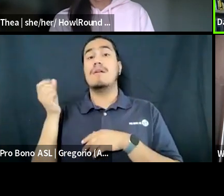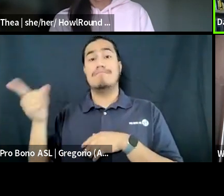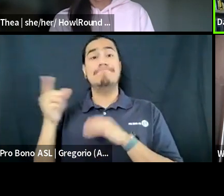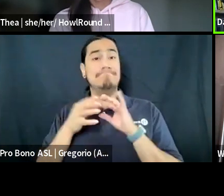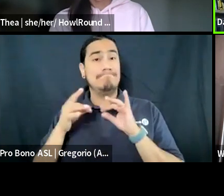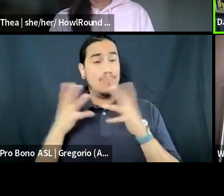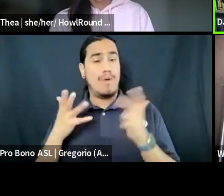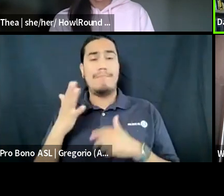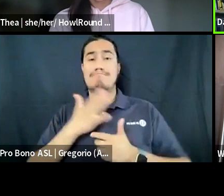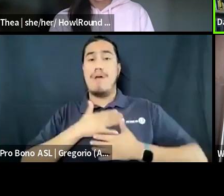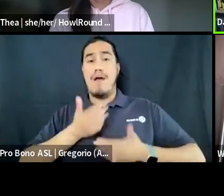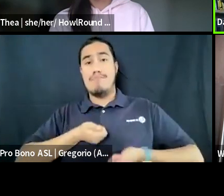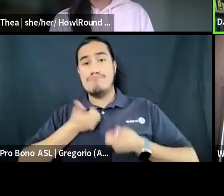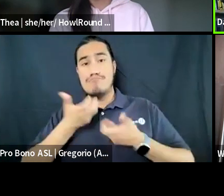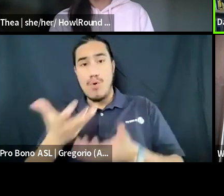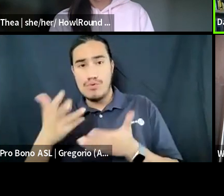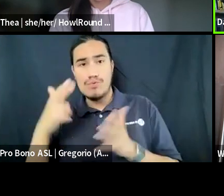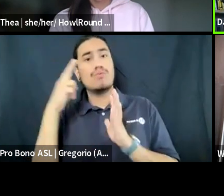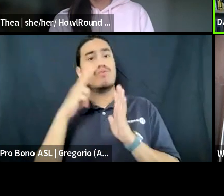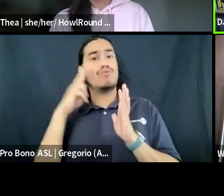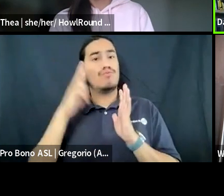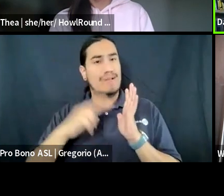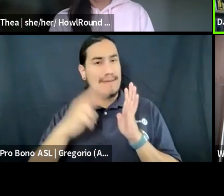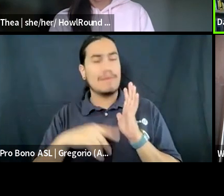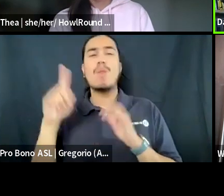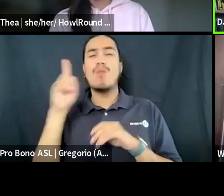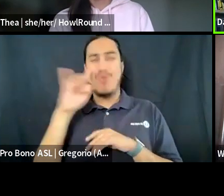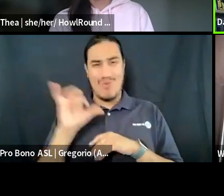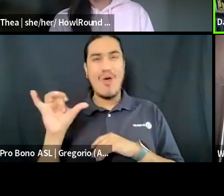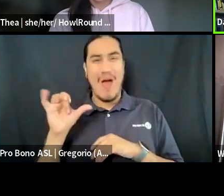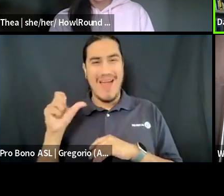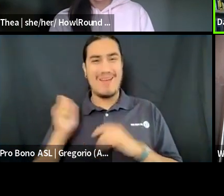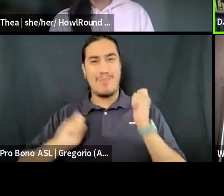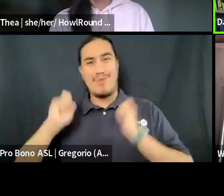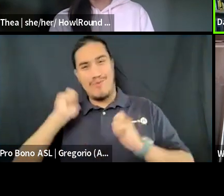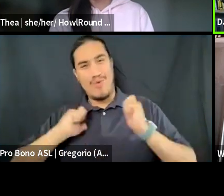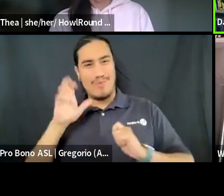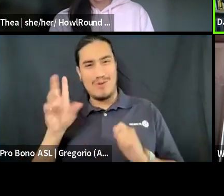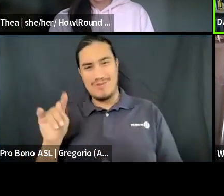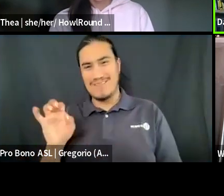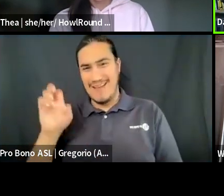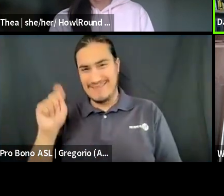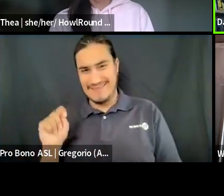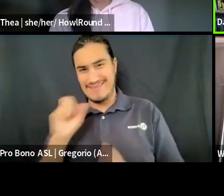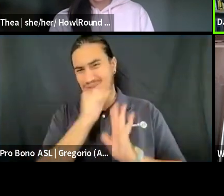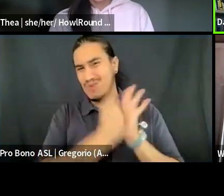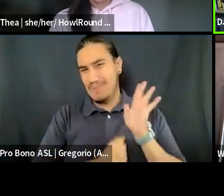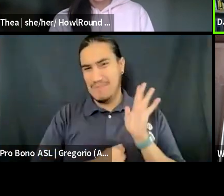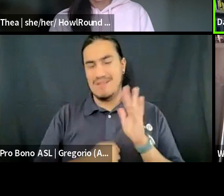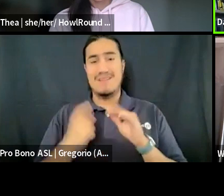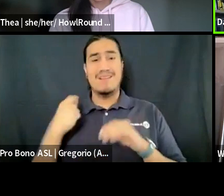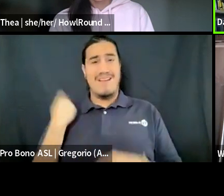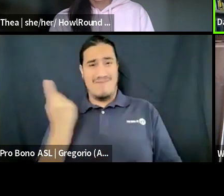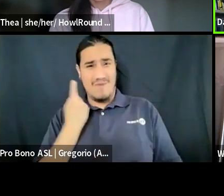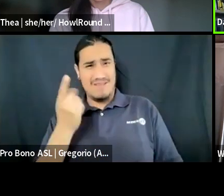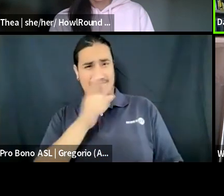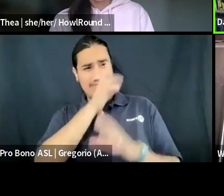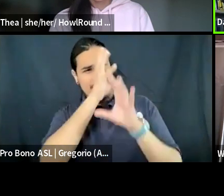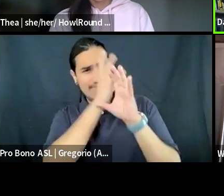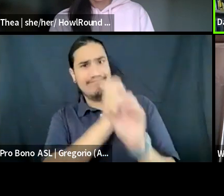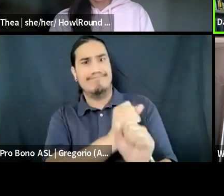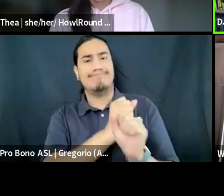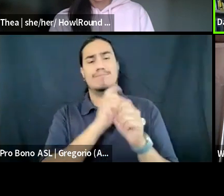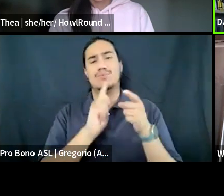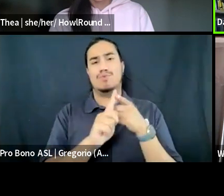it reads like performance text. And love it. I have always been really drawn to monologues